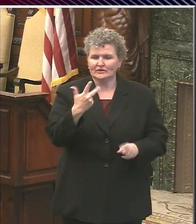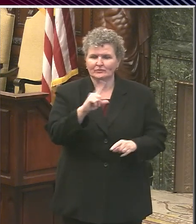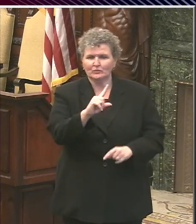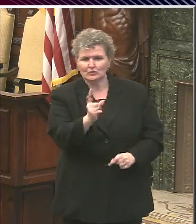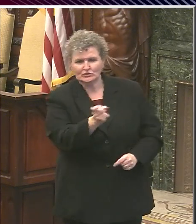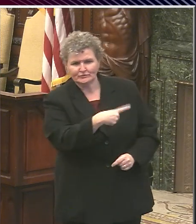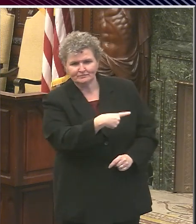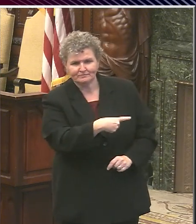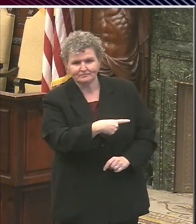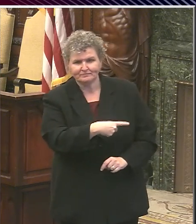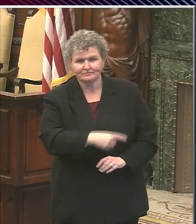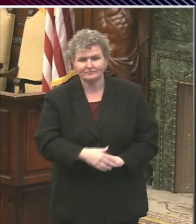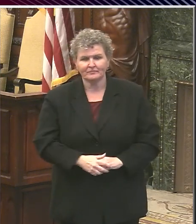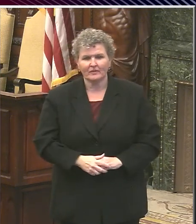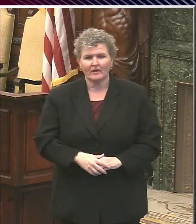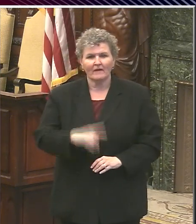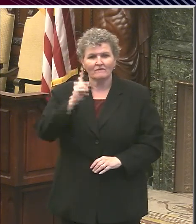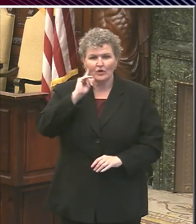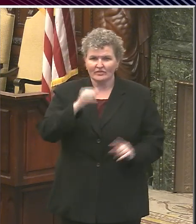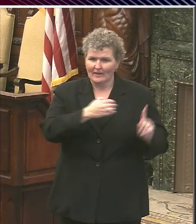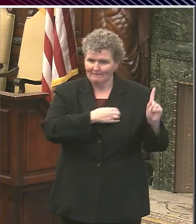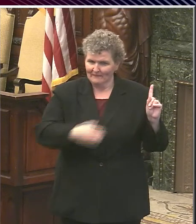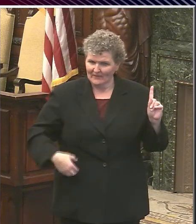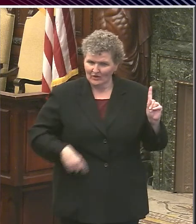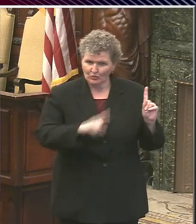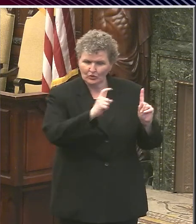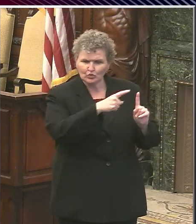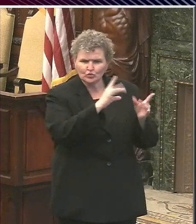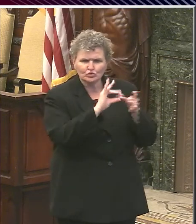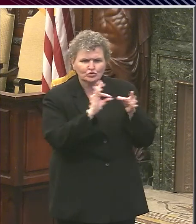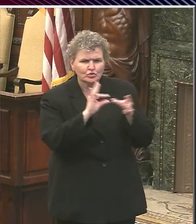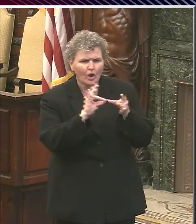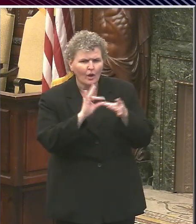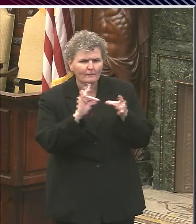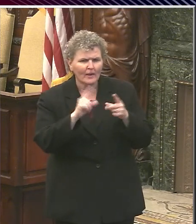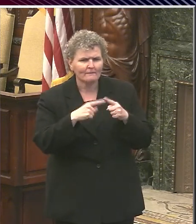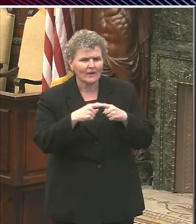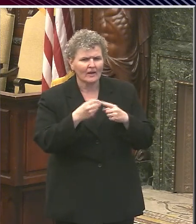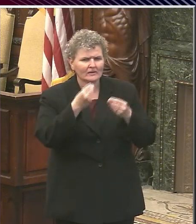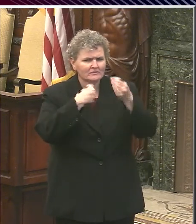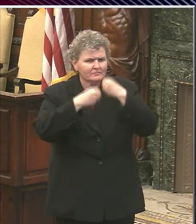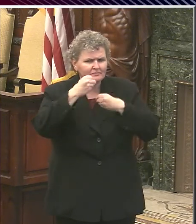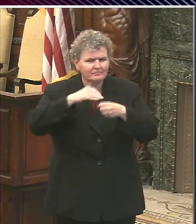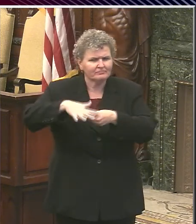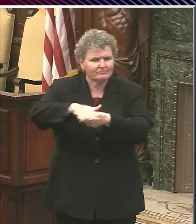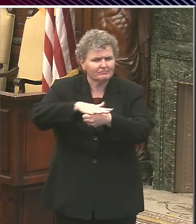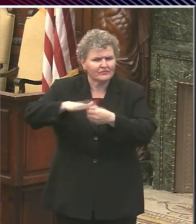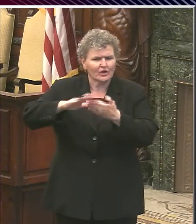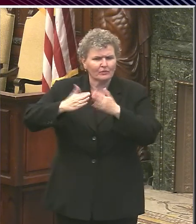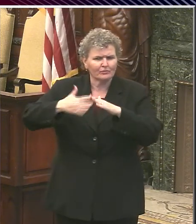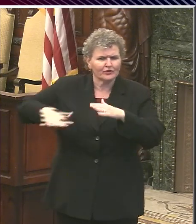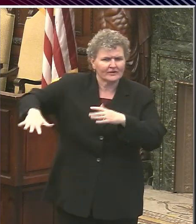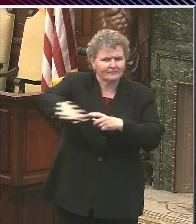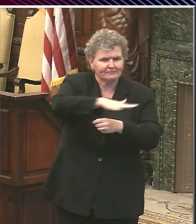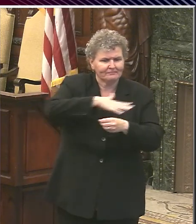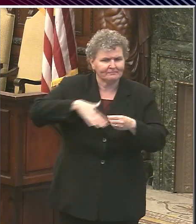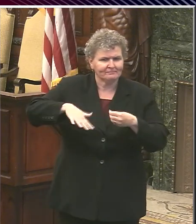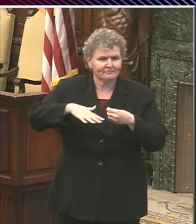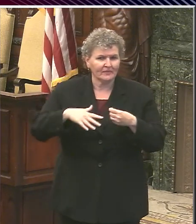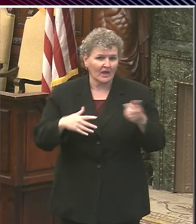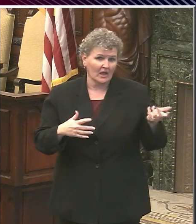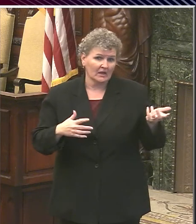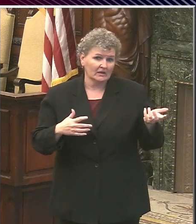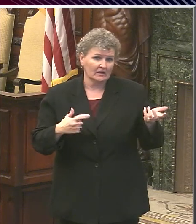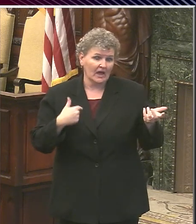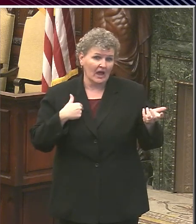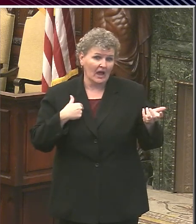Hi, this is for Mayor Kenney. Mayor Kenney, I know you talked earlier just about the meal sites around the city, and you're excited that,